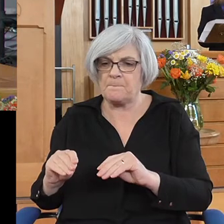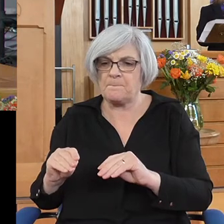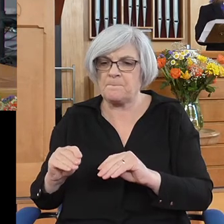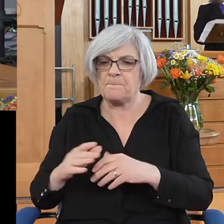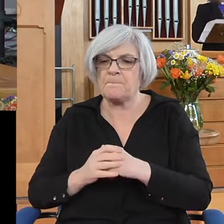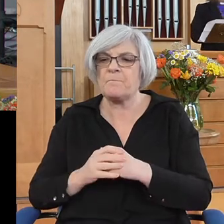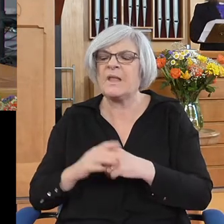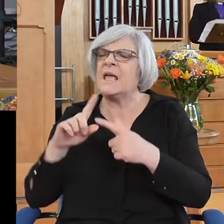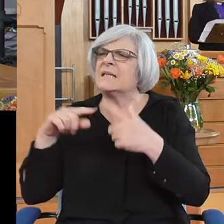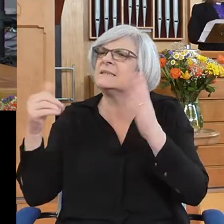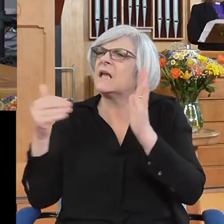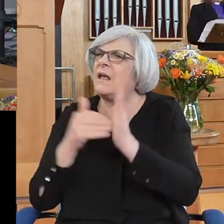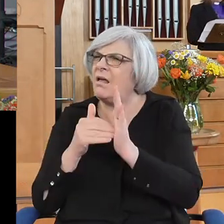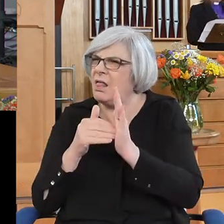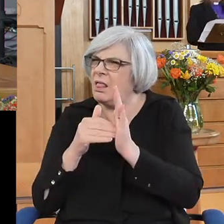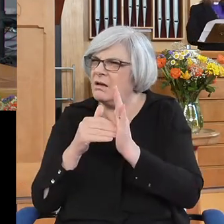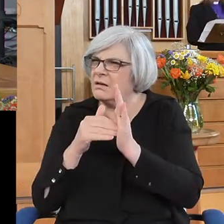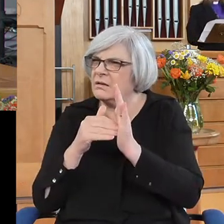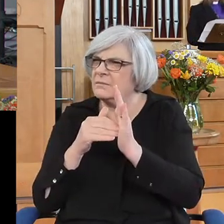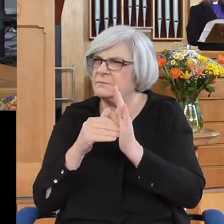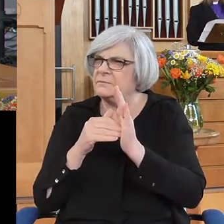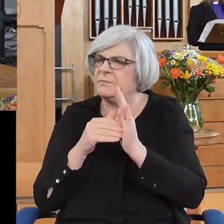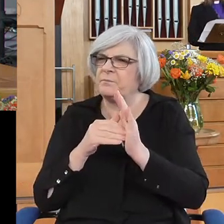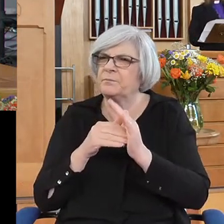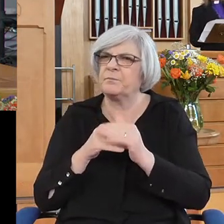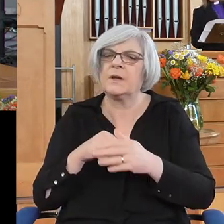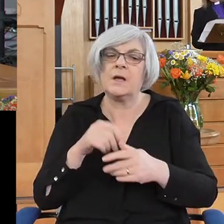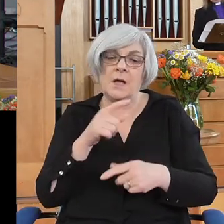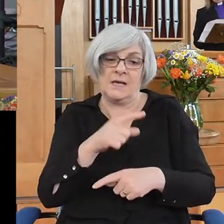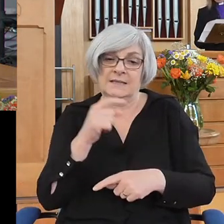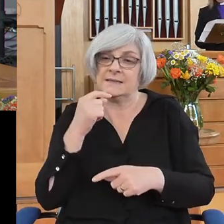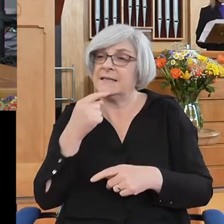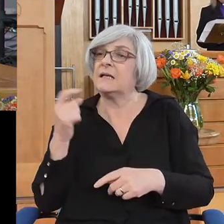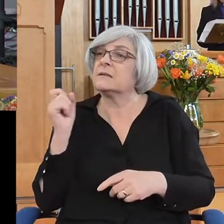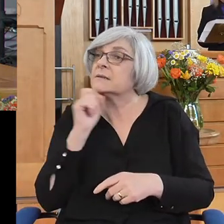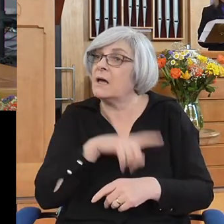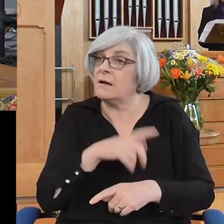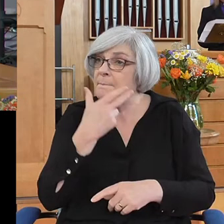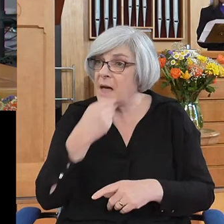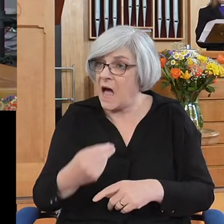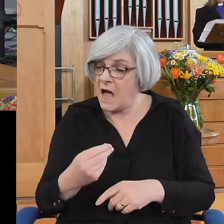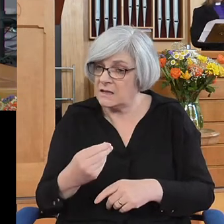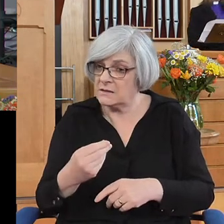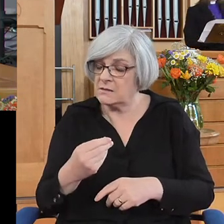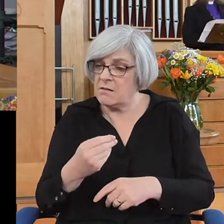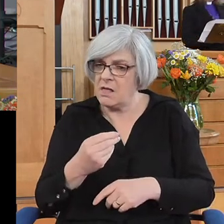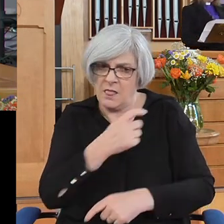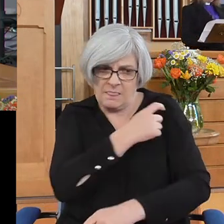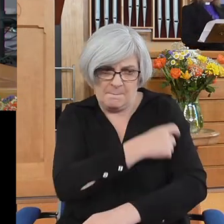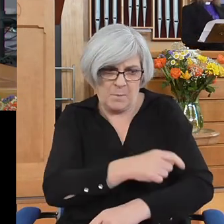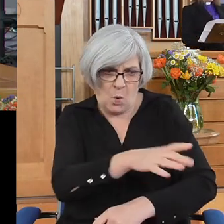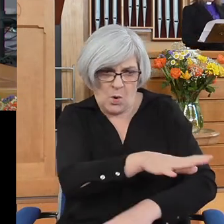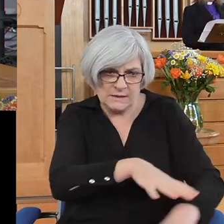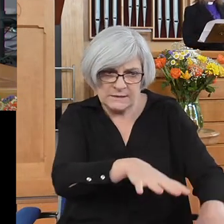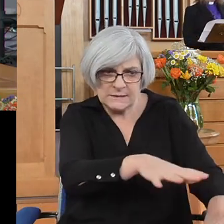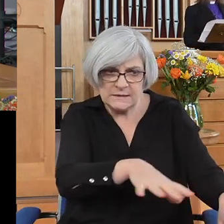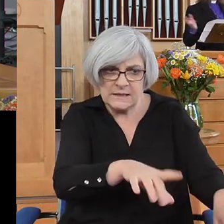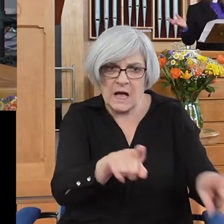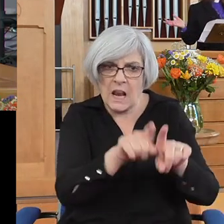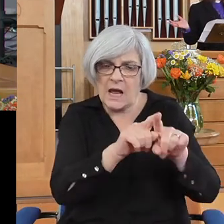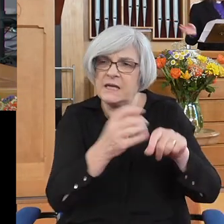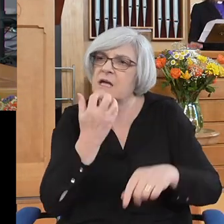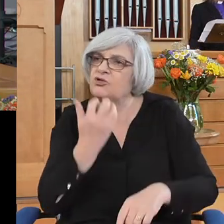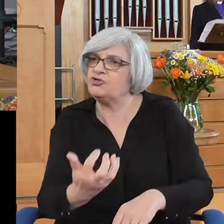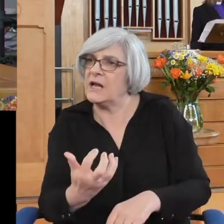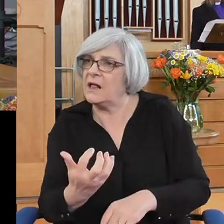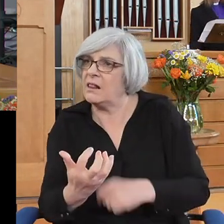In Ezekiel, we hear, "Son of man, these bones are the people of Israel. They